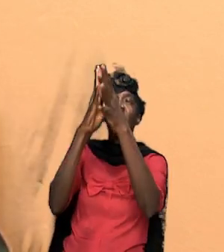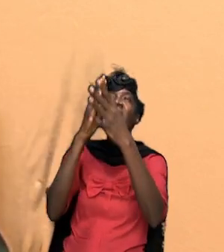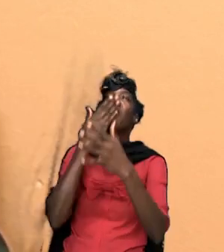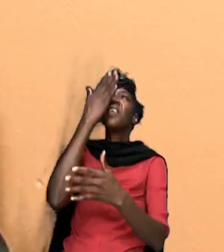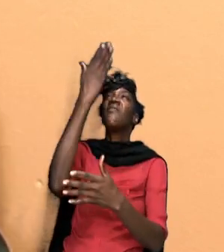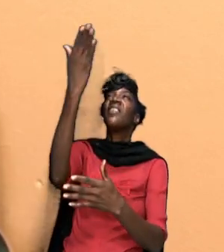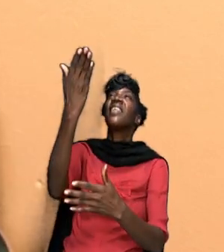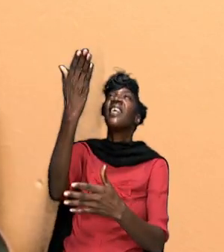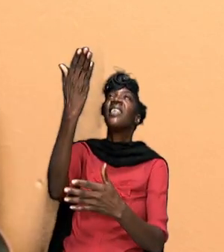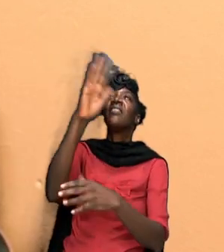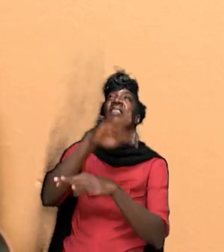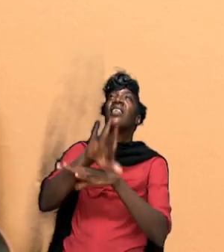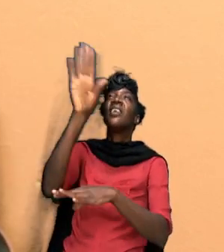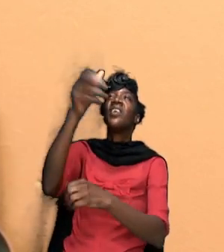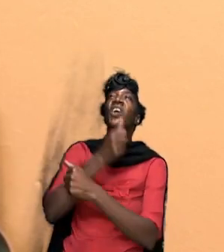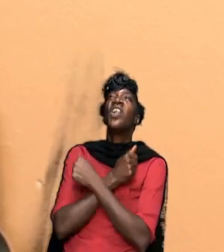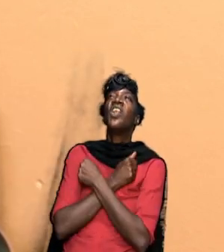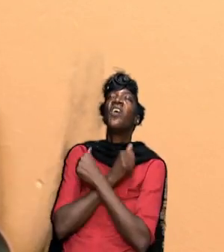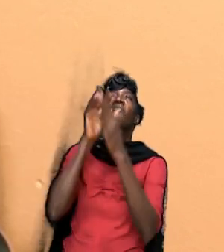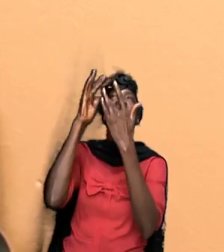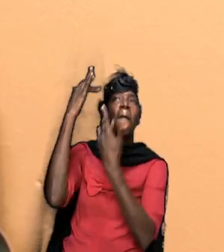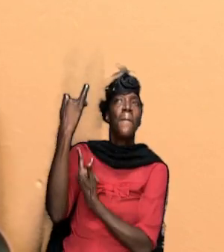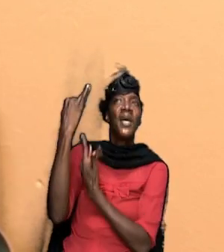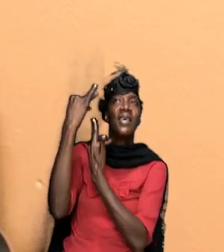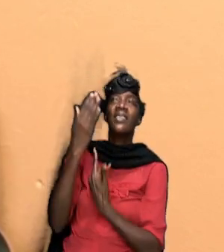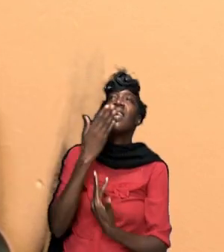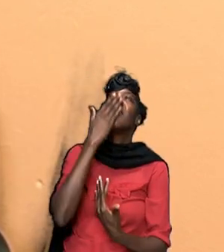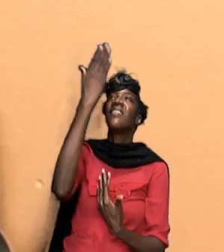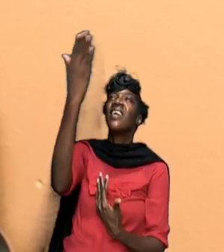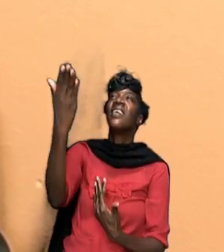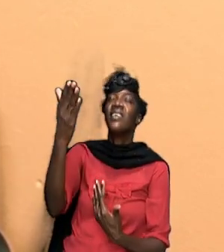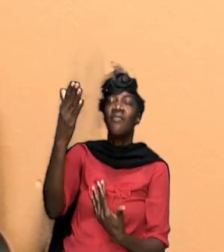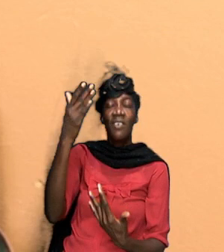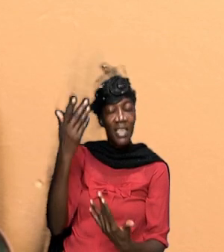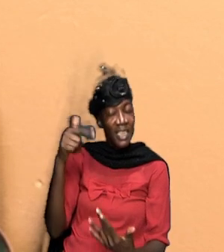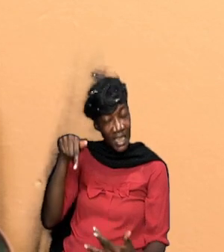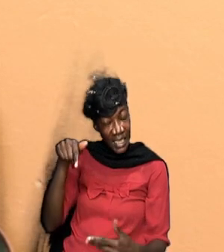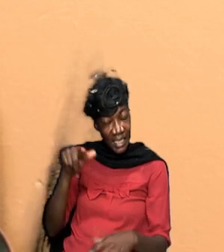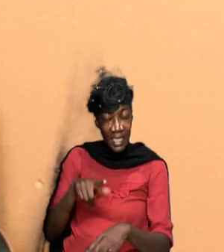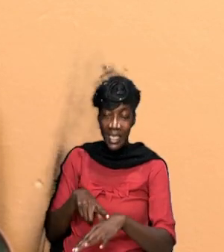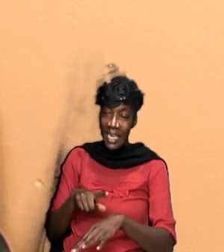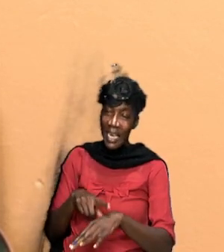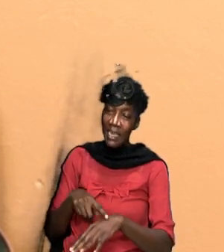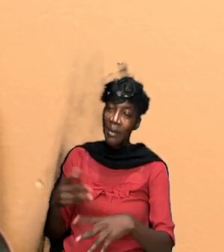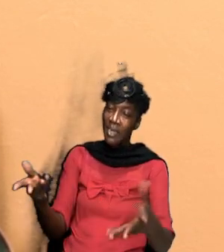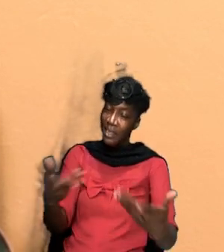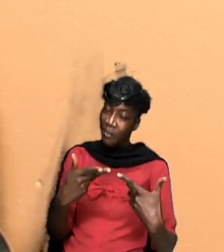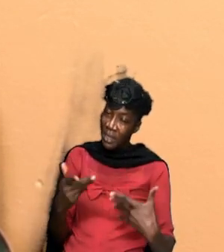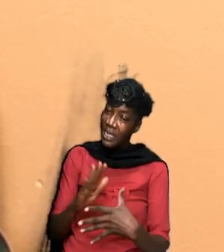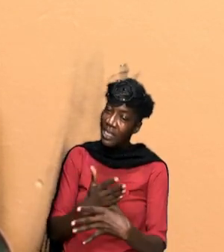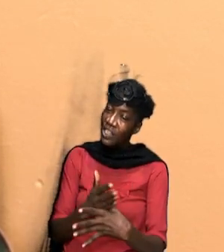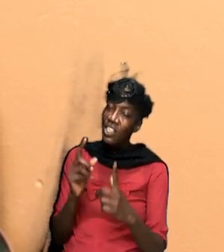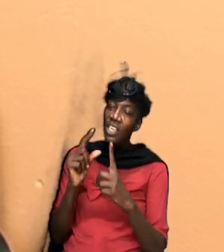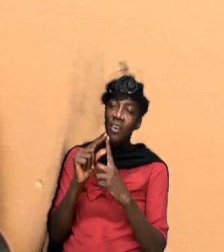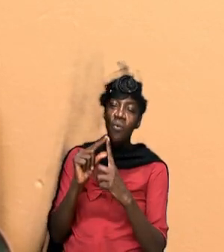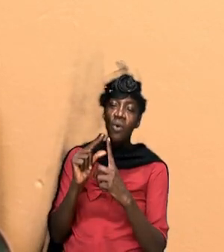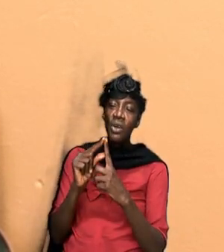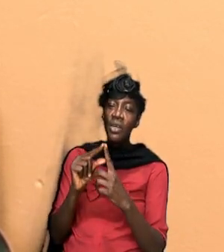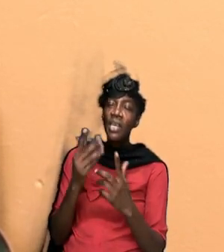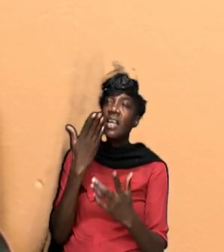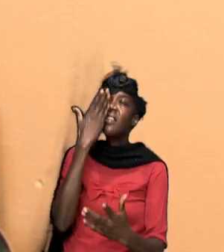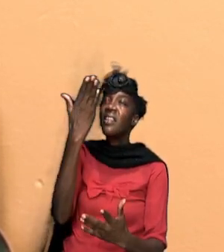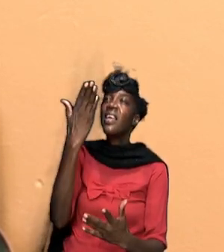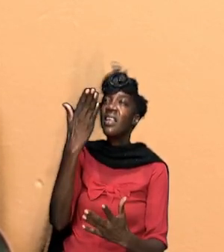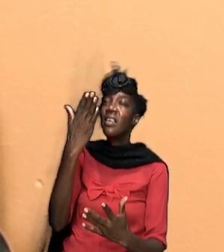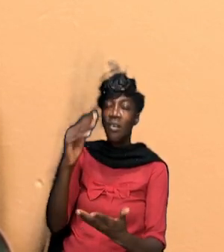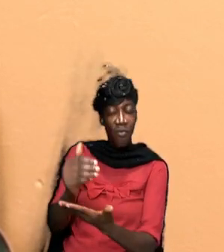you thanks tonight for your love, for your mercies. We thank you, God, for this opportunity to be here to share our word. We thank you for this gathering